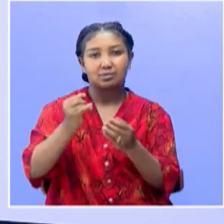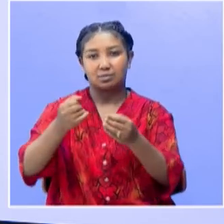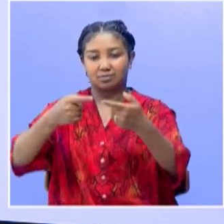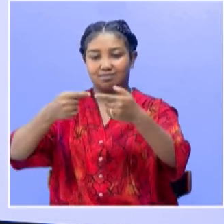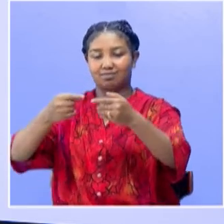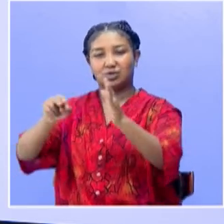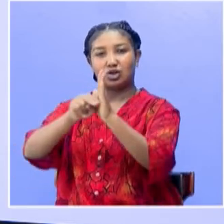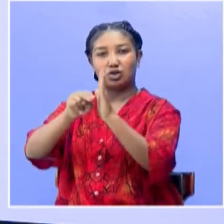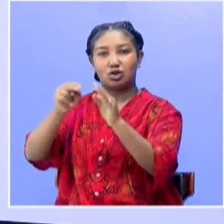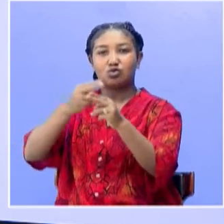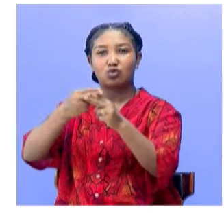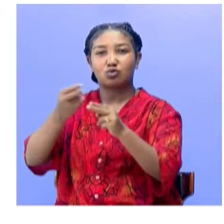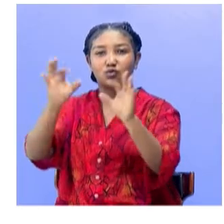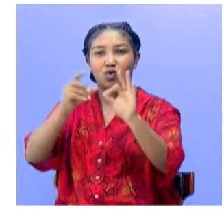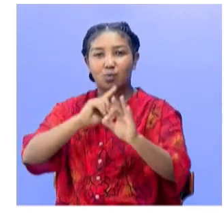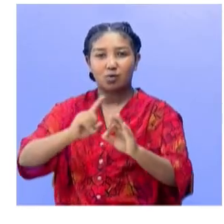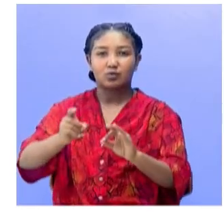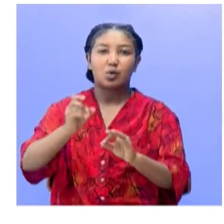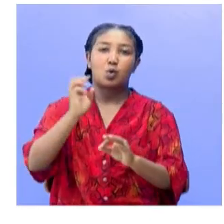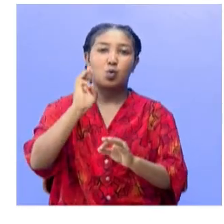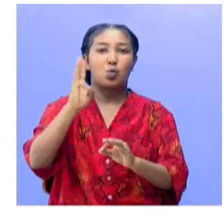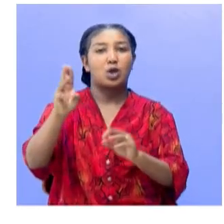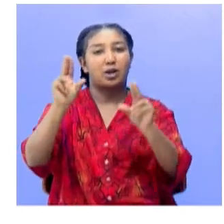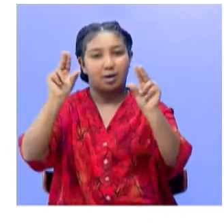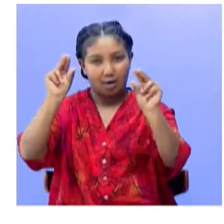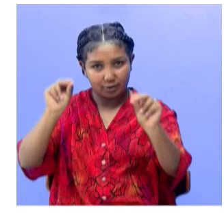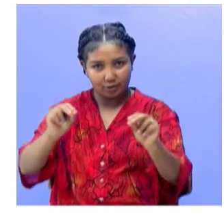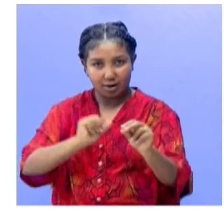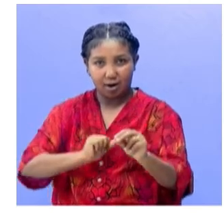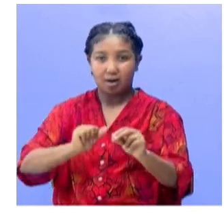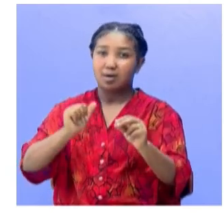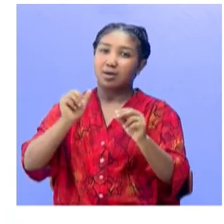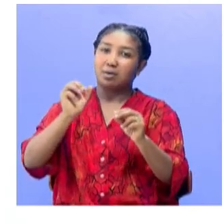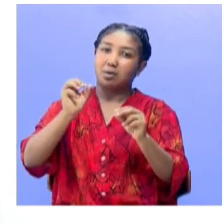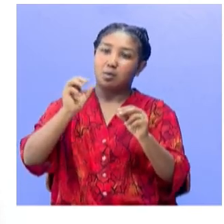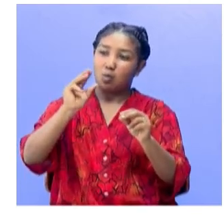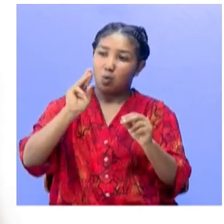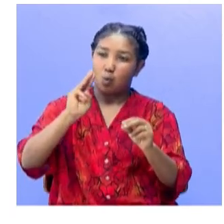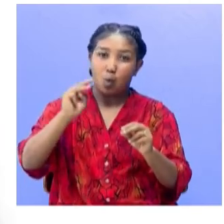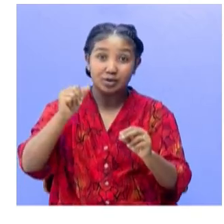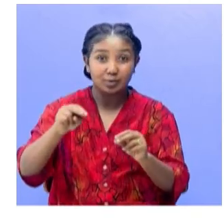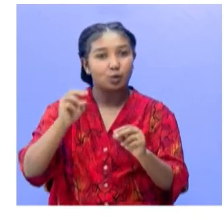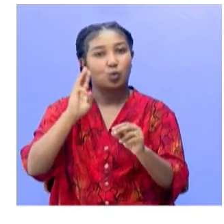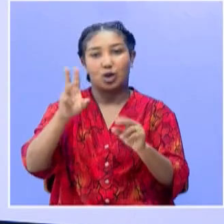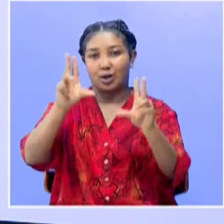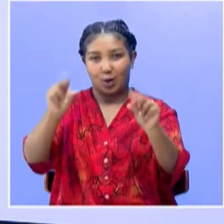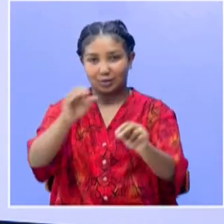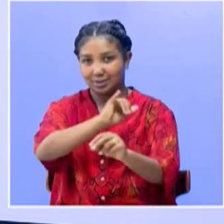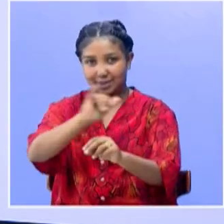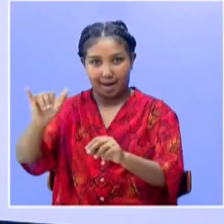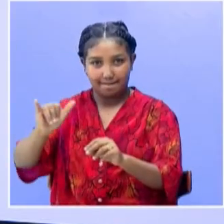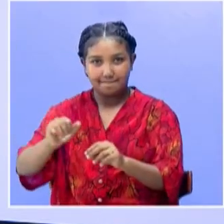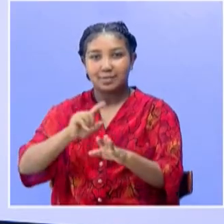contradiction or the short form of what? Will not. I won't means what? Will not. Will not.